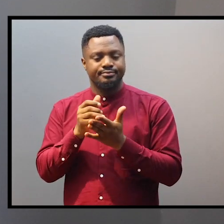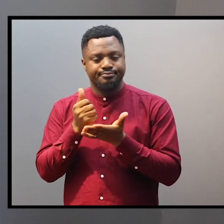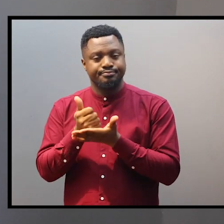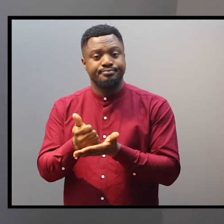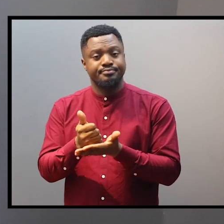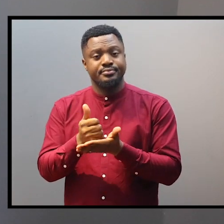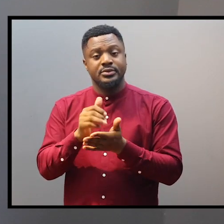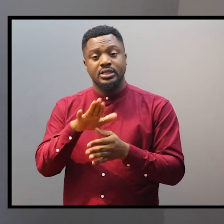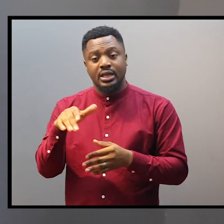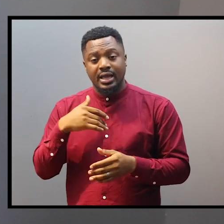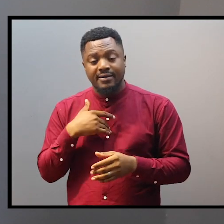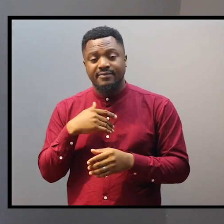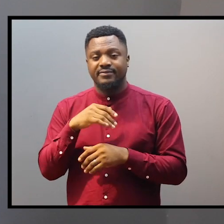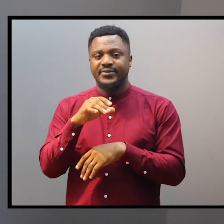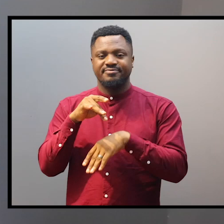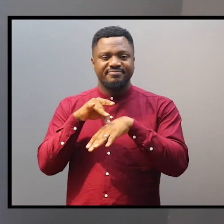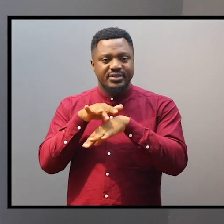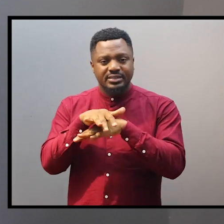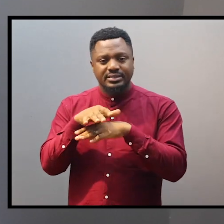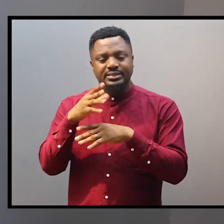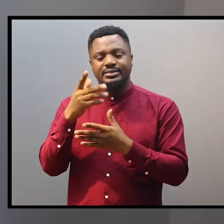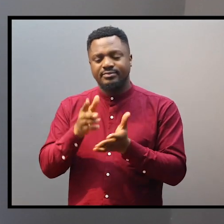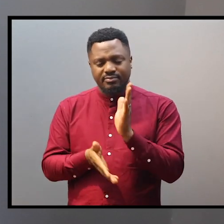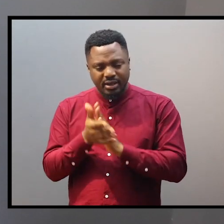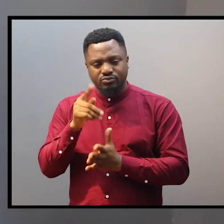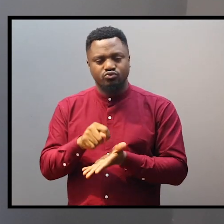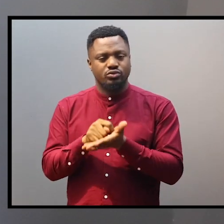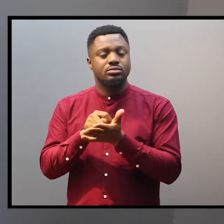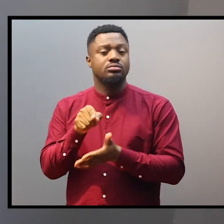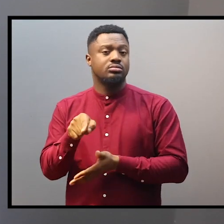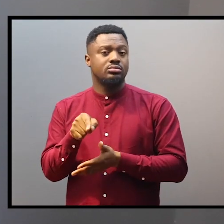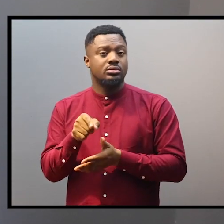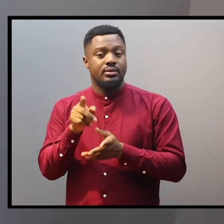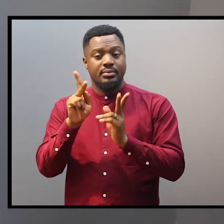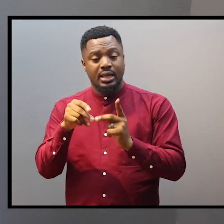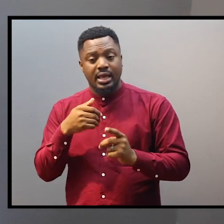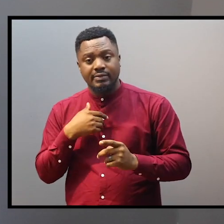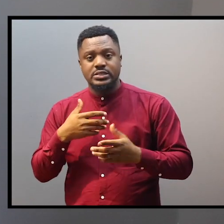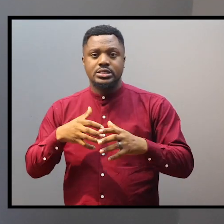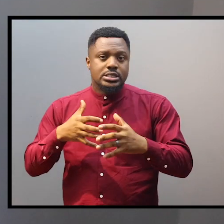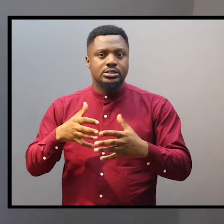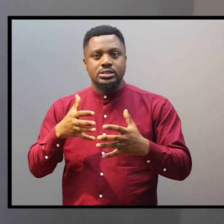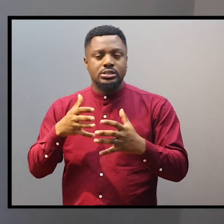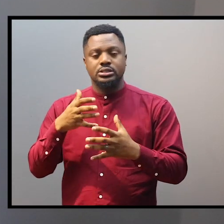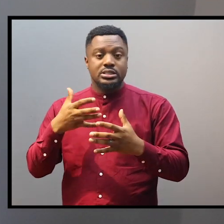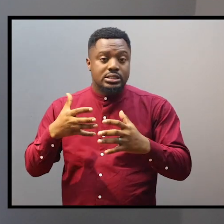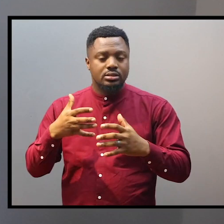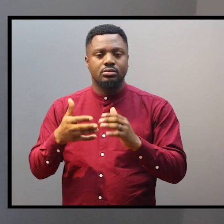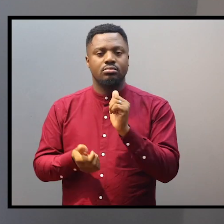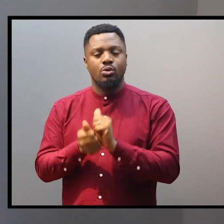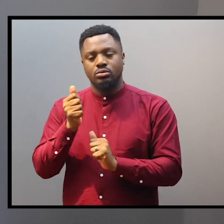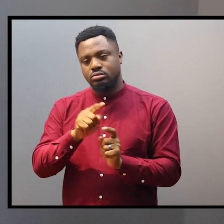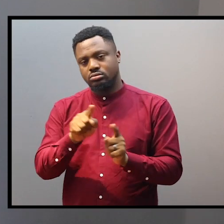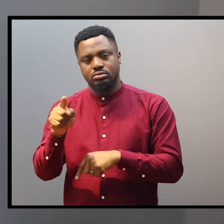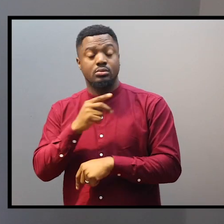medical attention. When a child has an infection, promptly treat it. And then also, when a child has seizures,